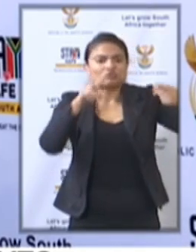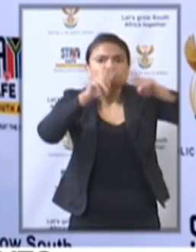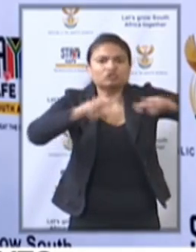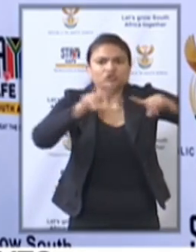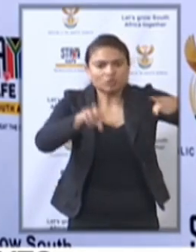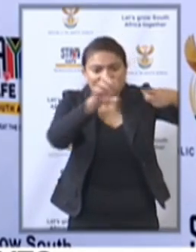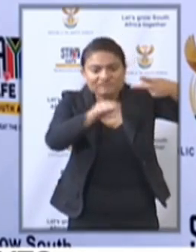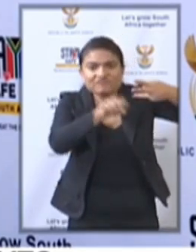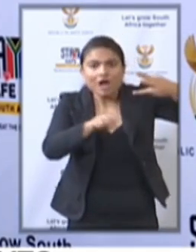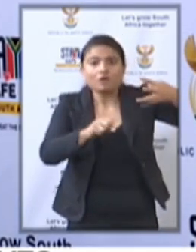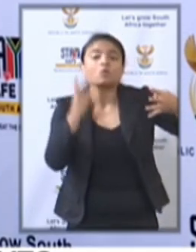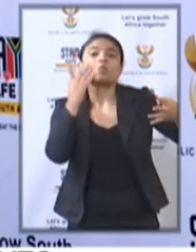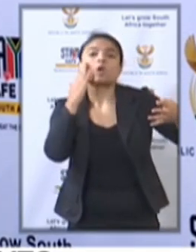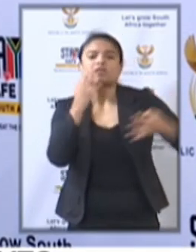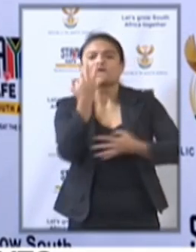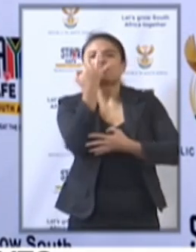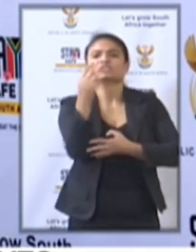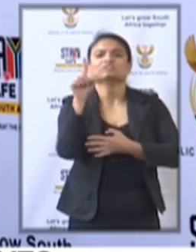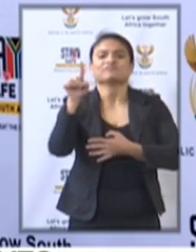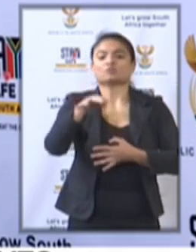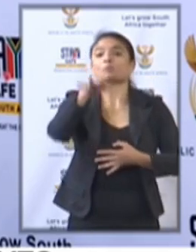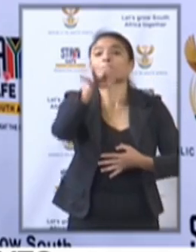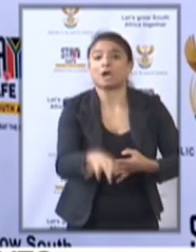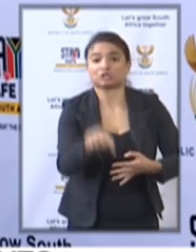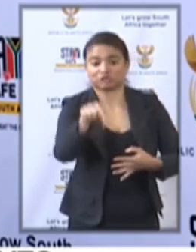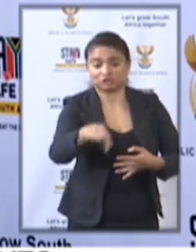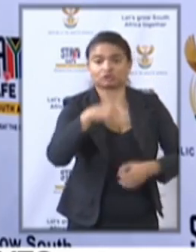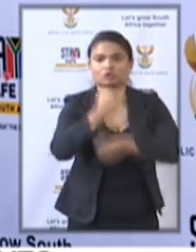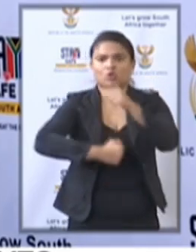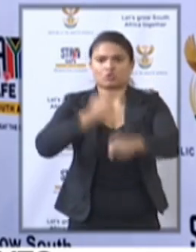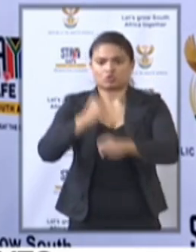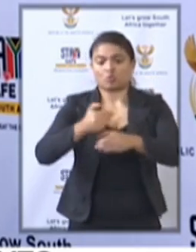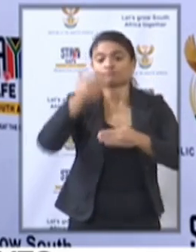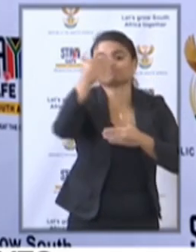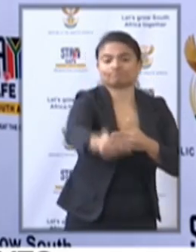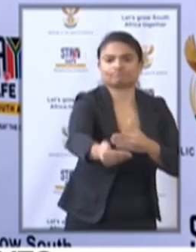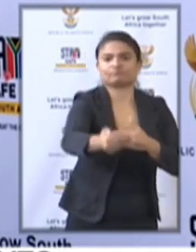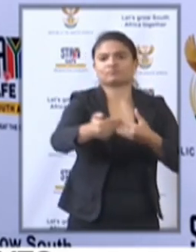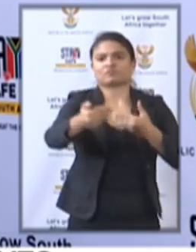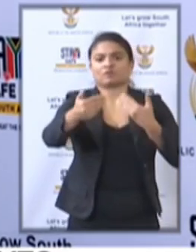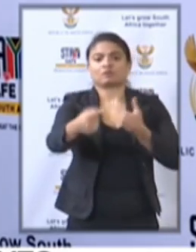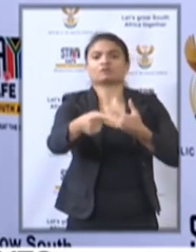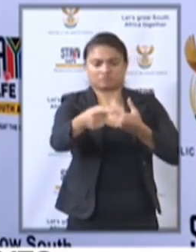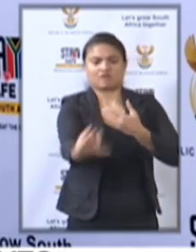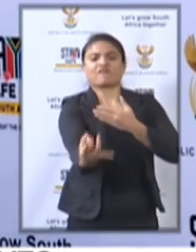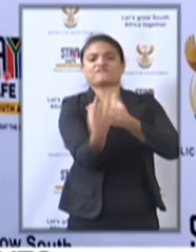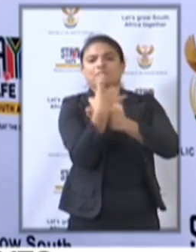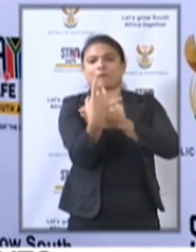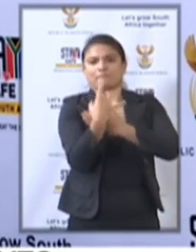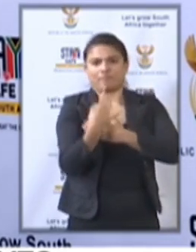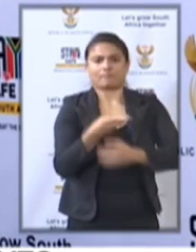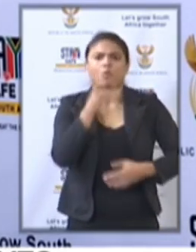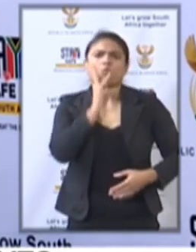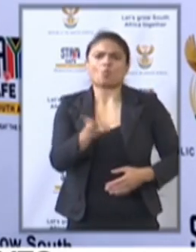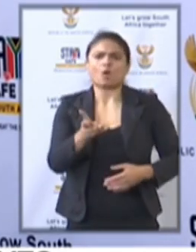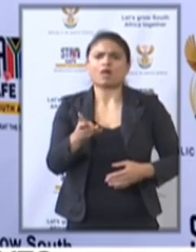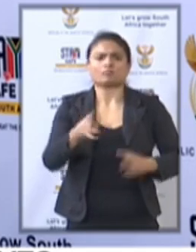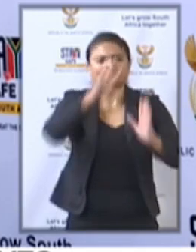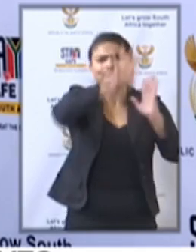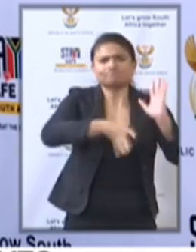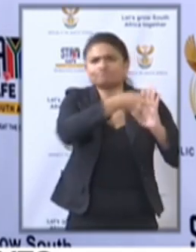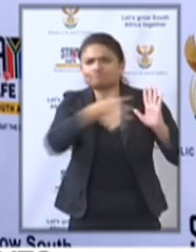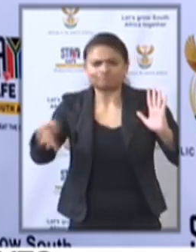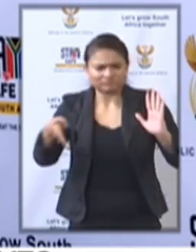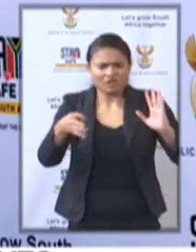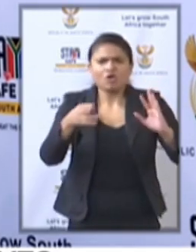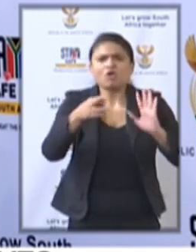March next year, and then advise me accordingly and the sector on